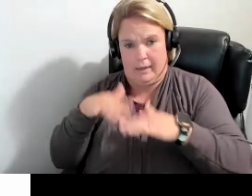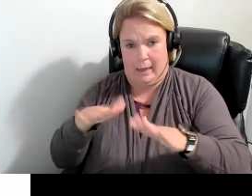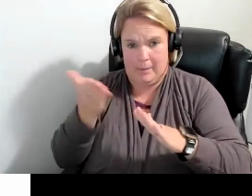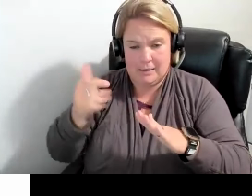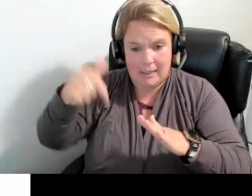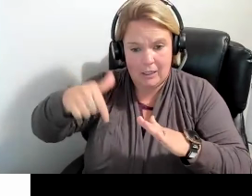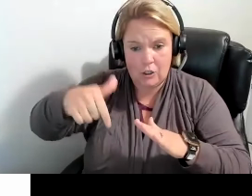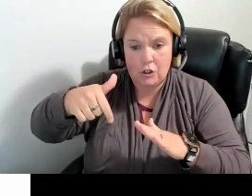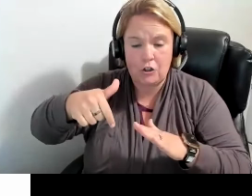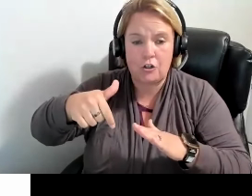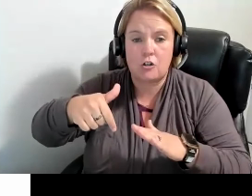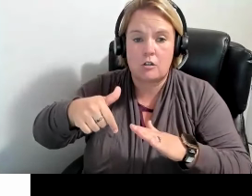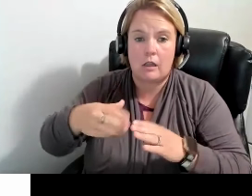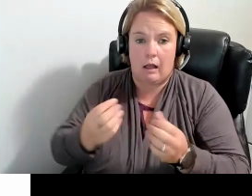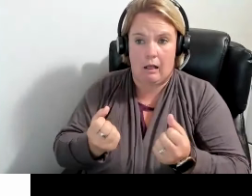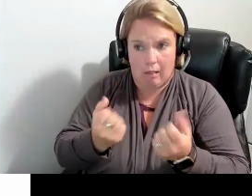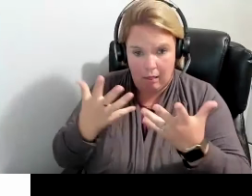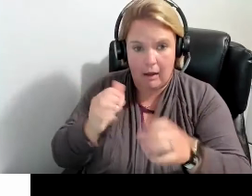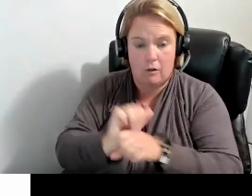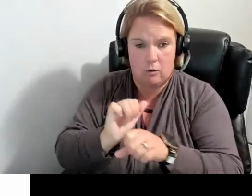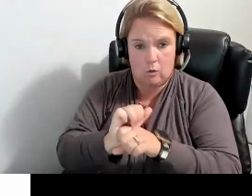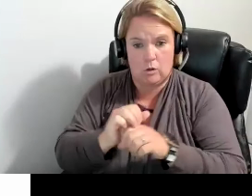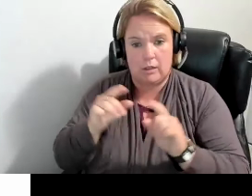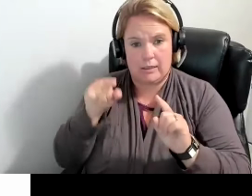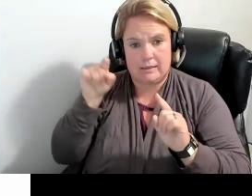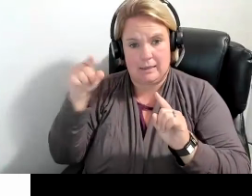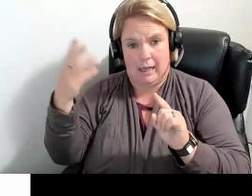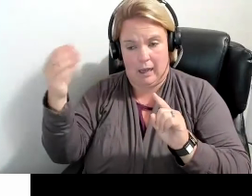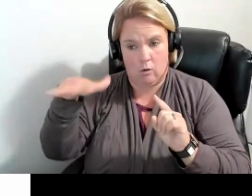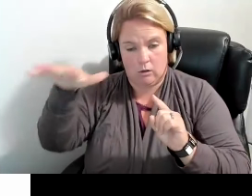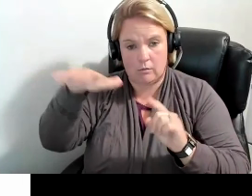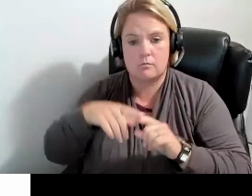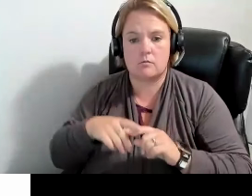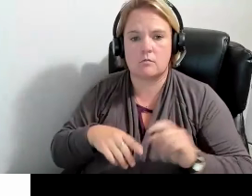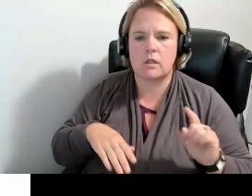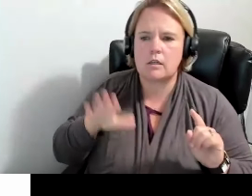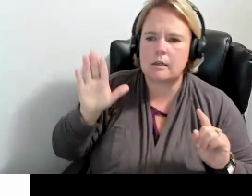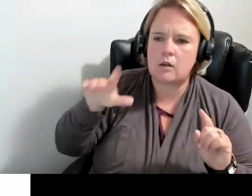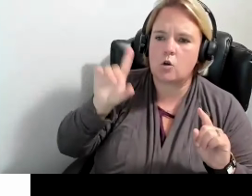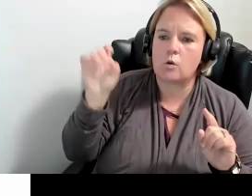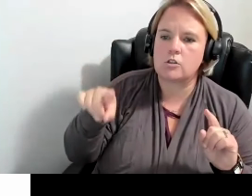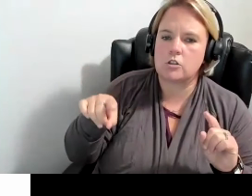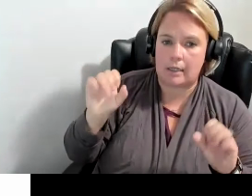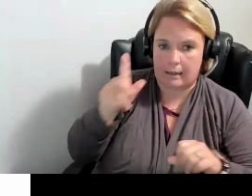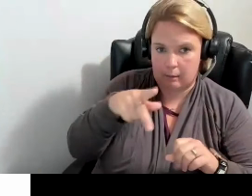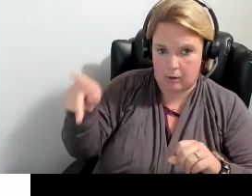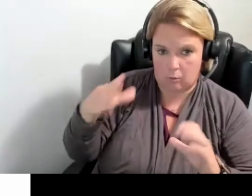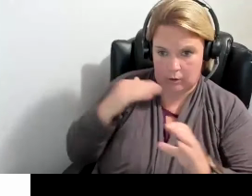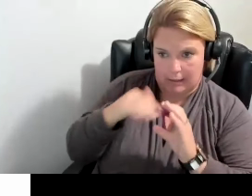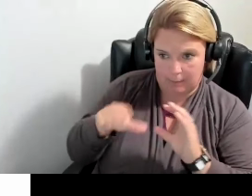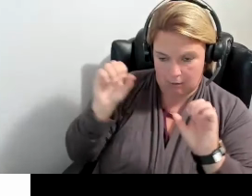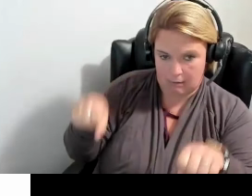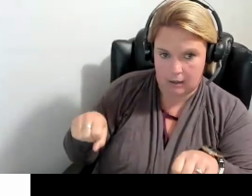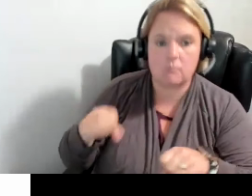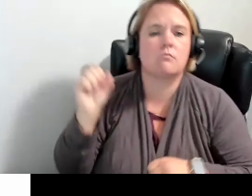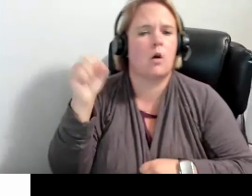A lot of it is out in the community. There's a question in chat. Yeah. Can this PowerPoint be emailed to an attendee? Yeah, we'll be